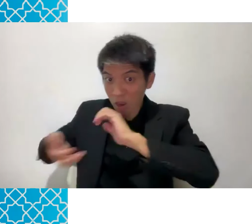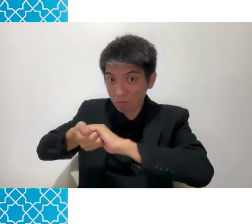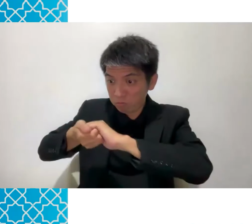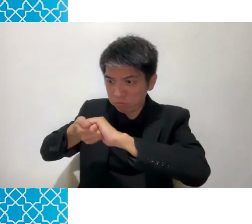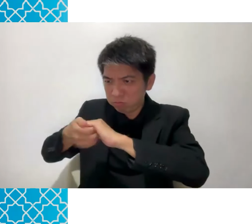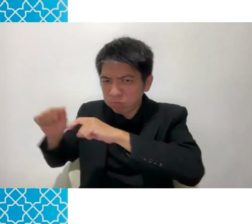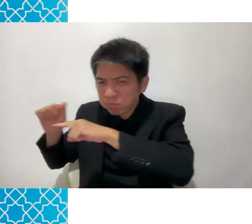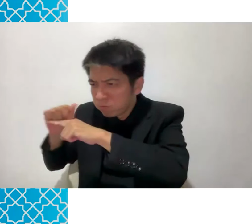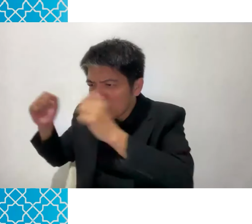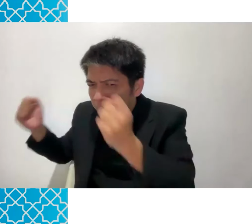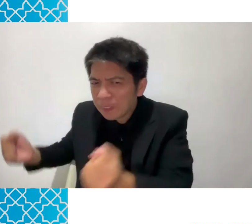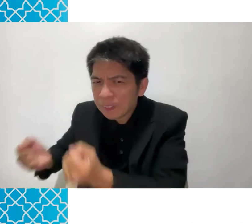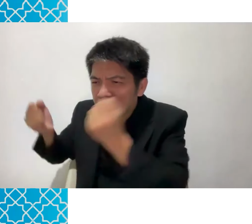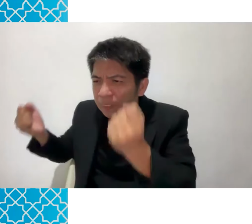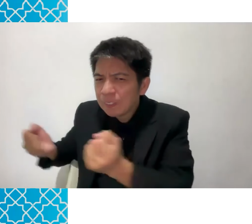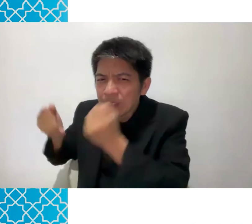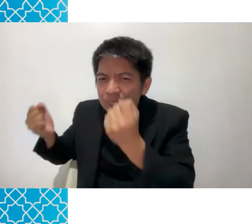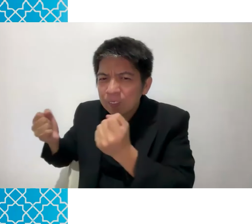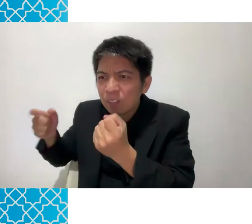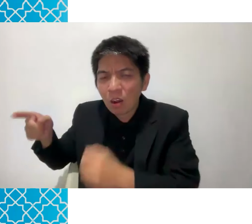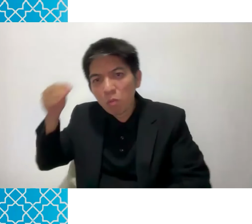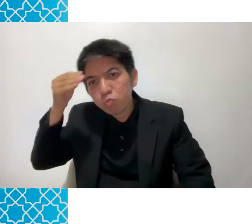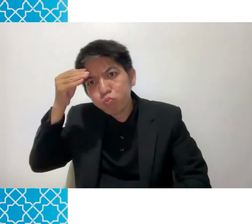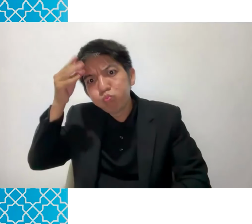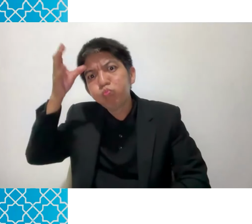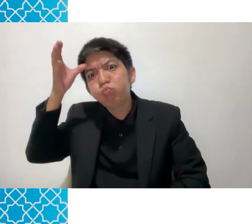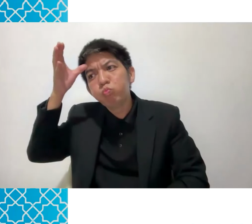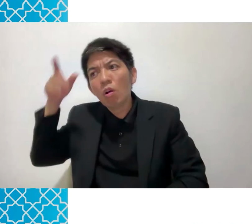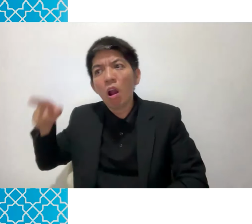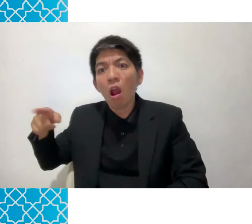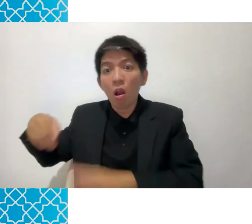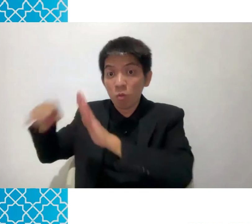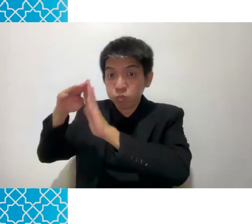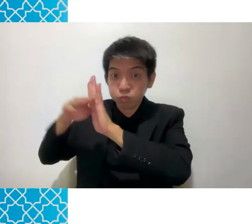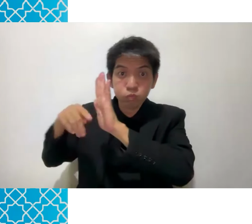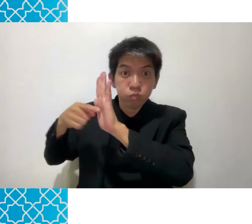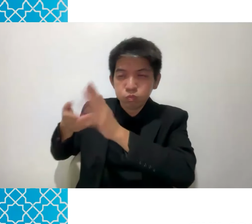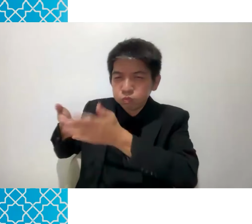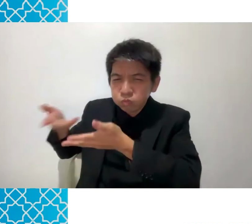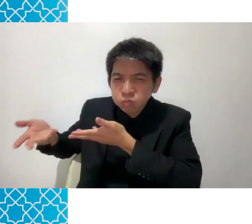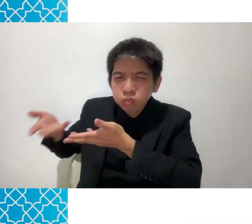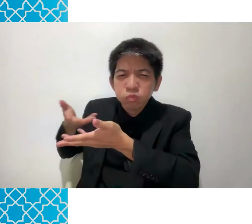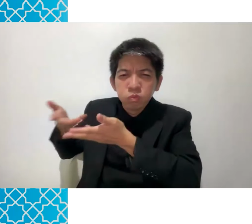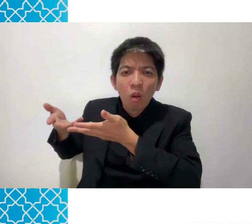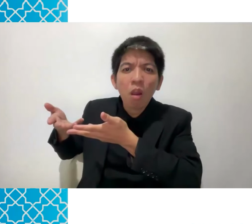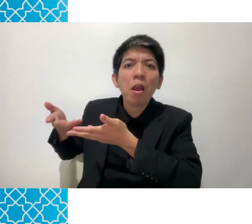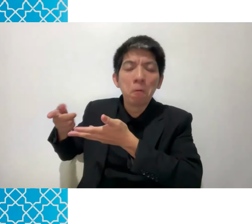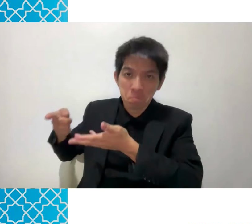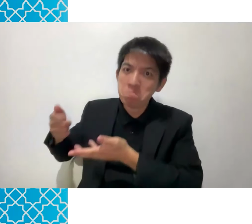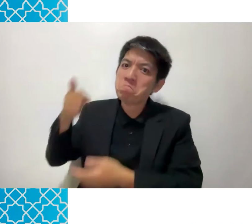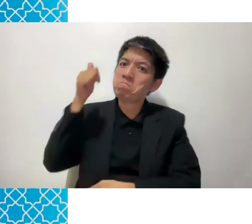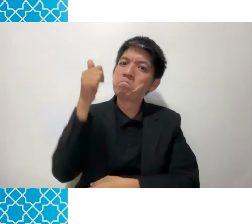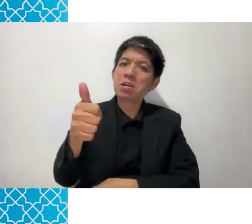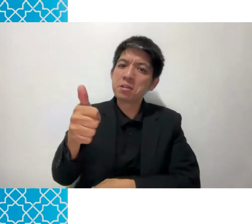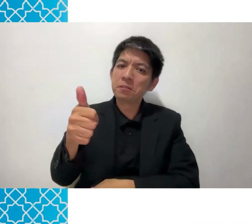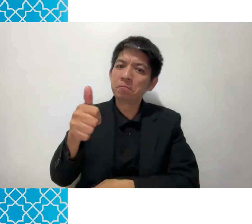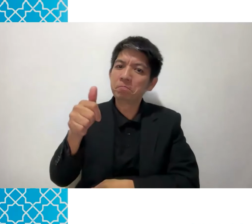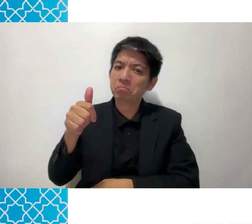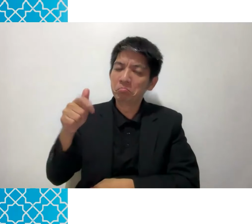then involved better in policy dialogue, then it is even much higher returns. Thank